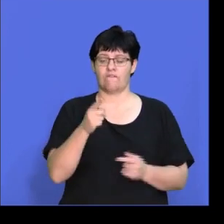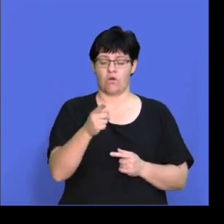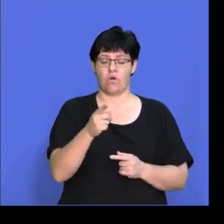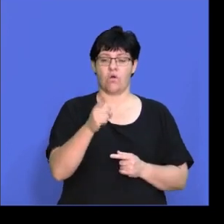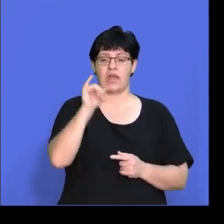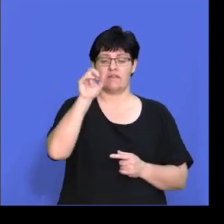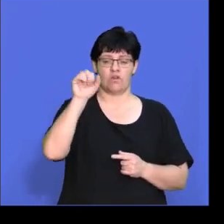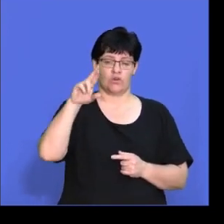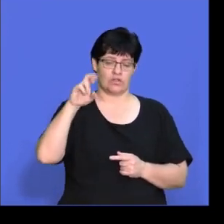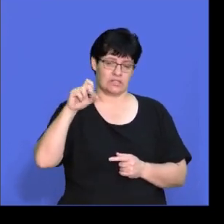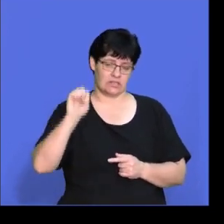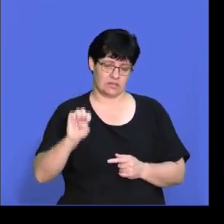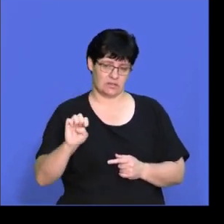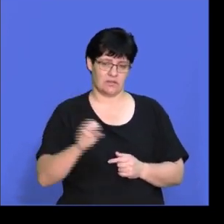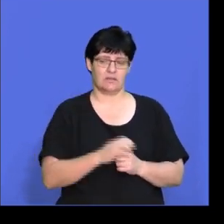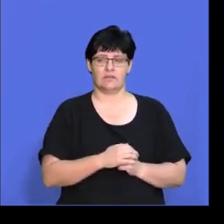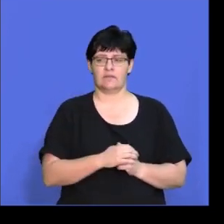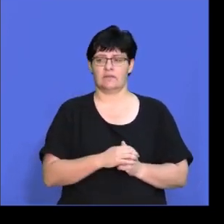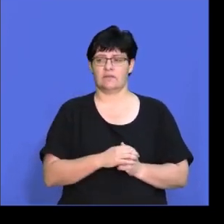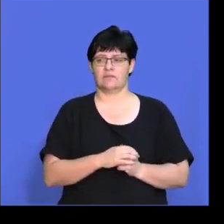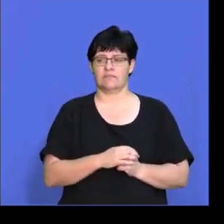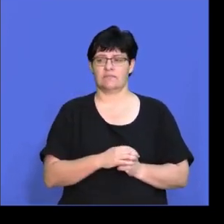So for the inverse,